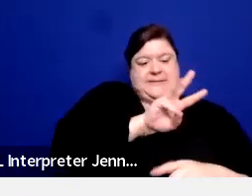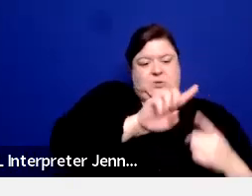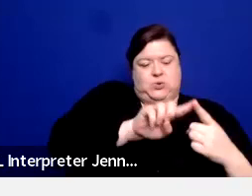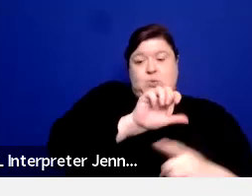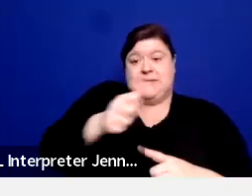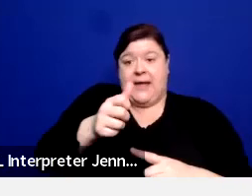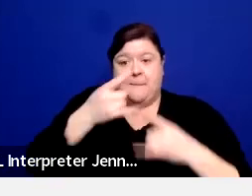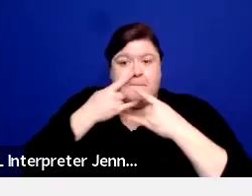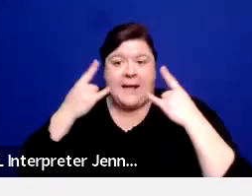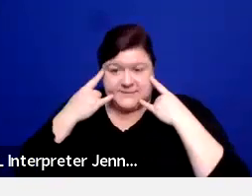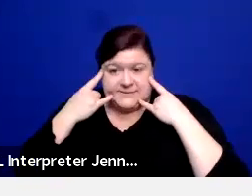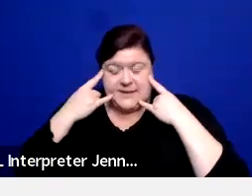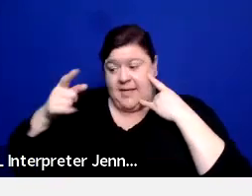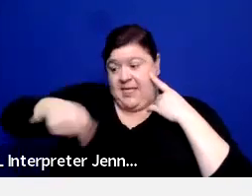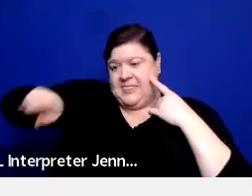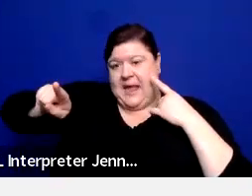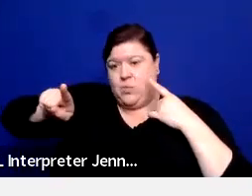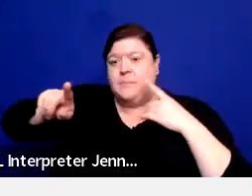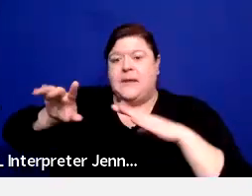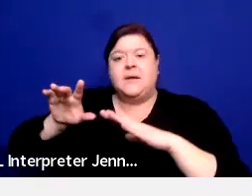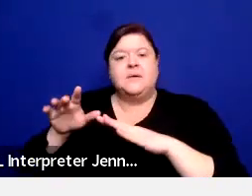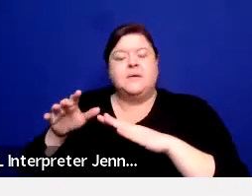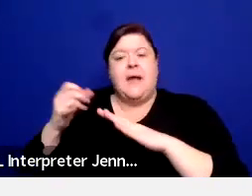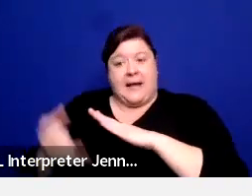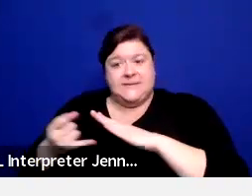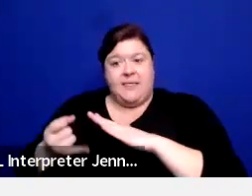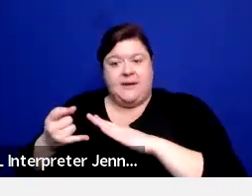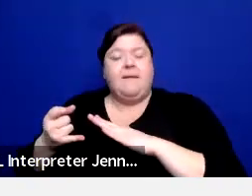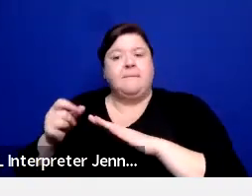Okay, thank you. Needy, anything to add to that one?